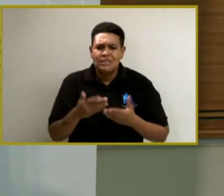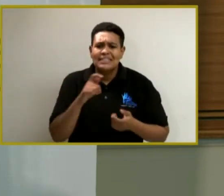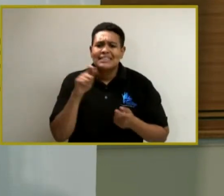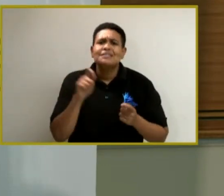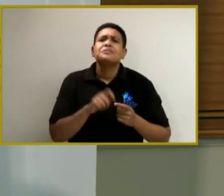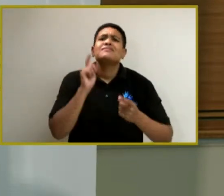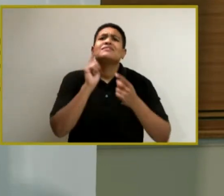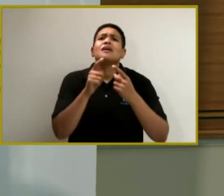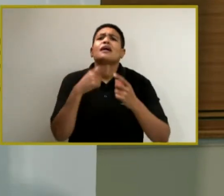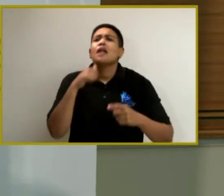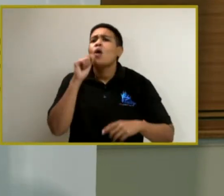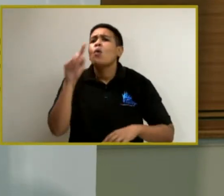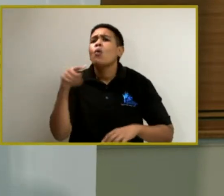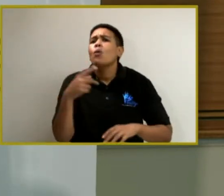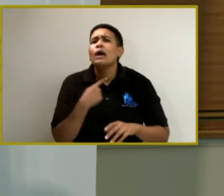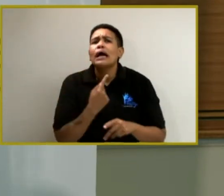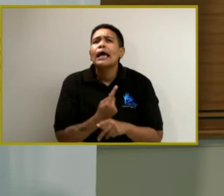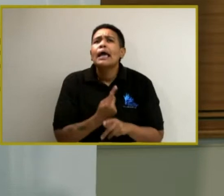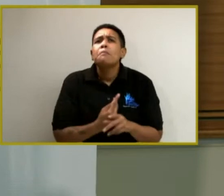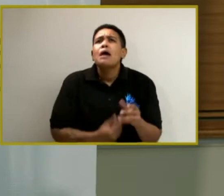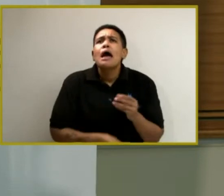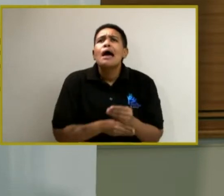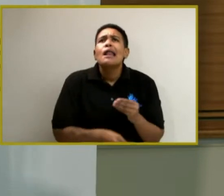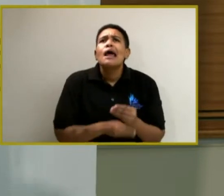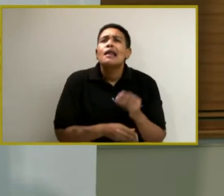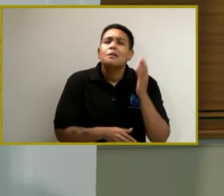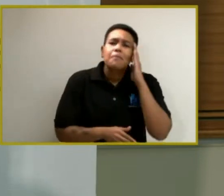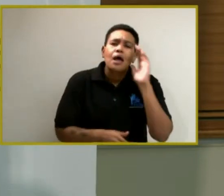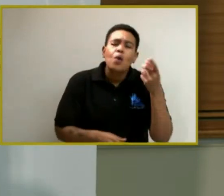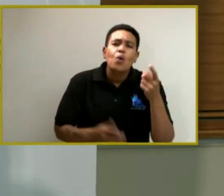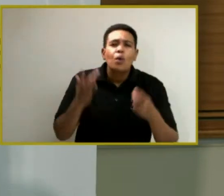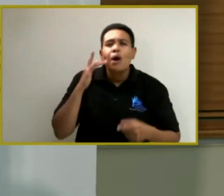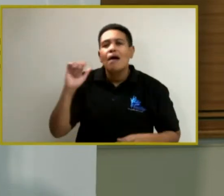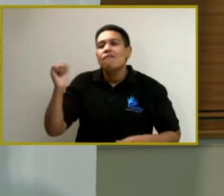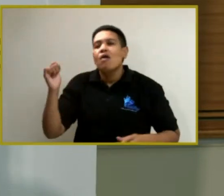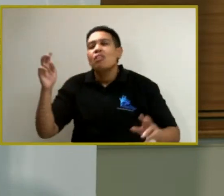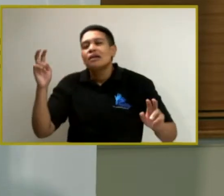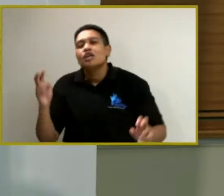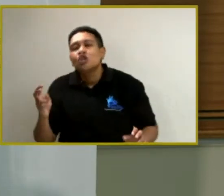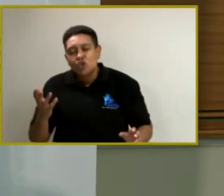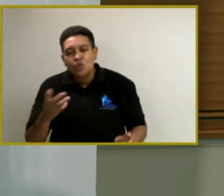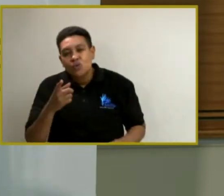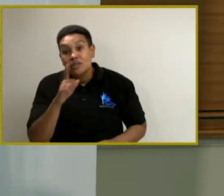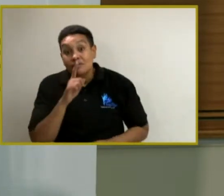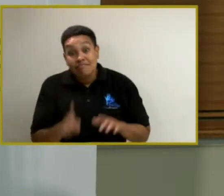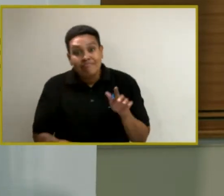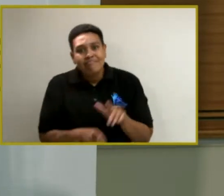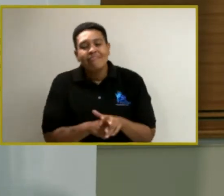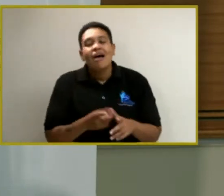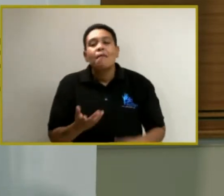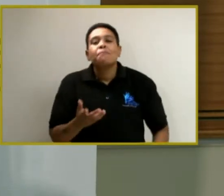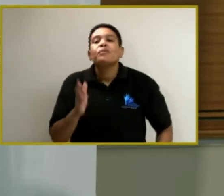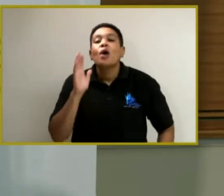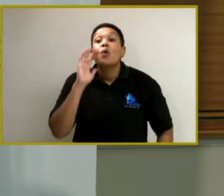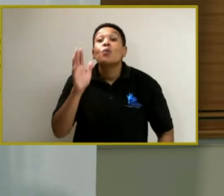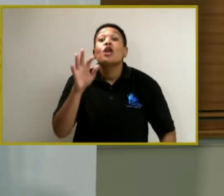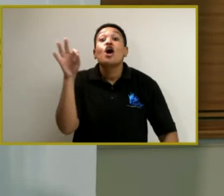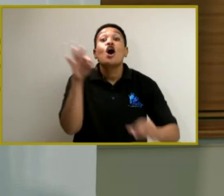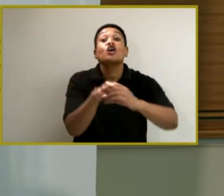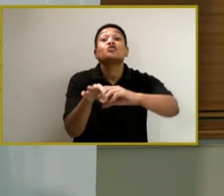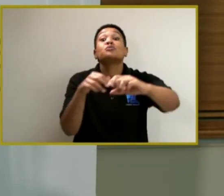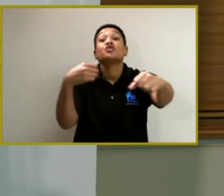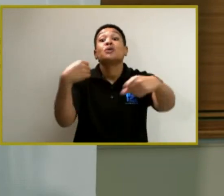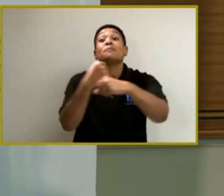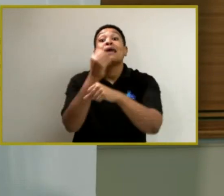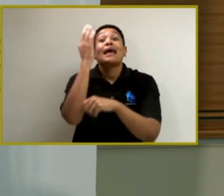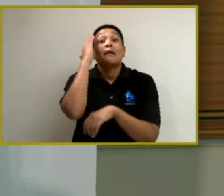it's not that we can't keep adding beds, because there are other issues that come out that would contribute to making a